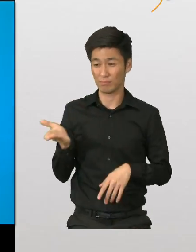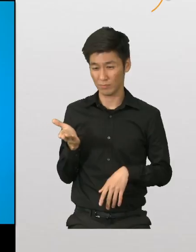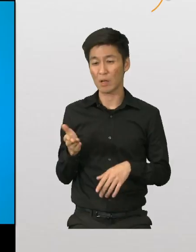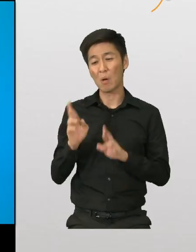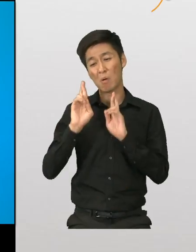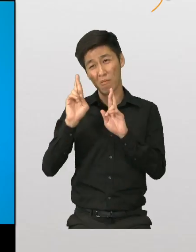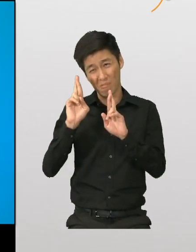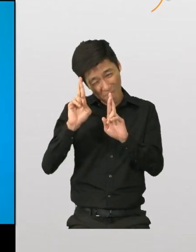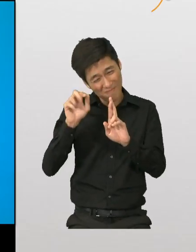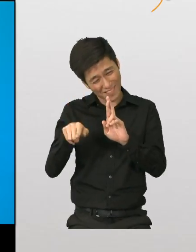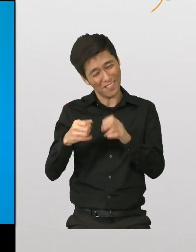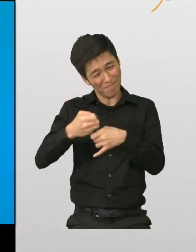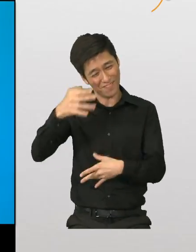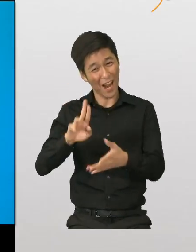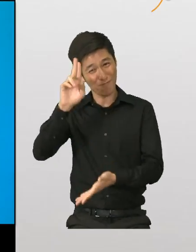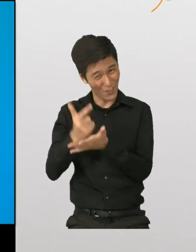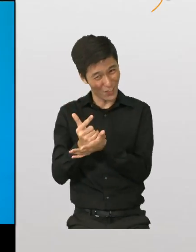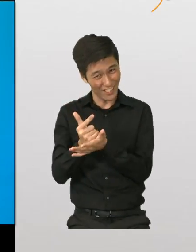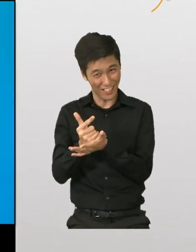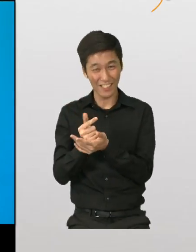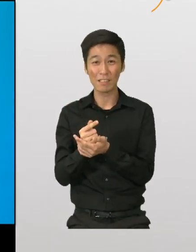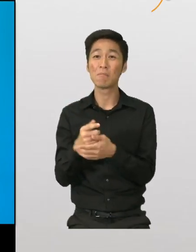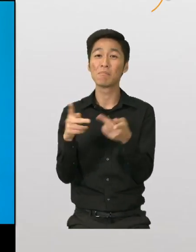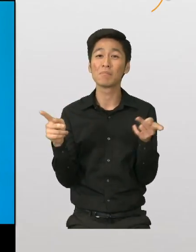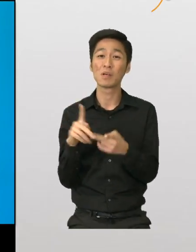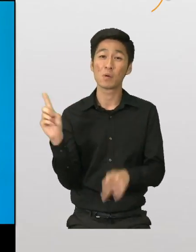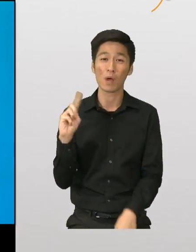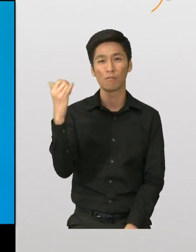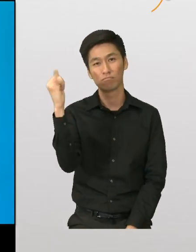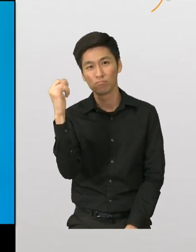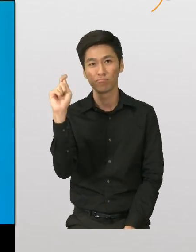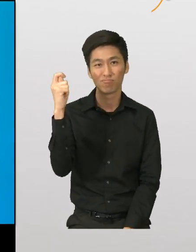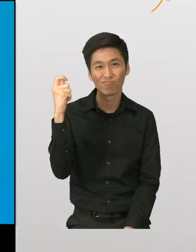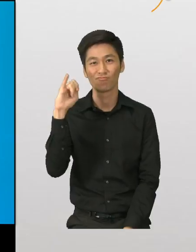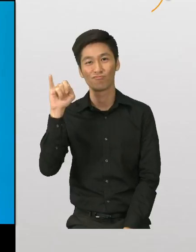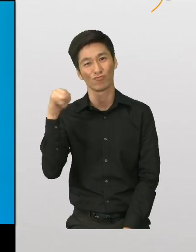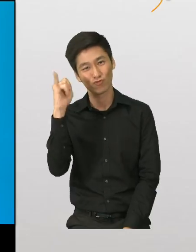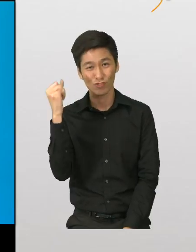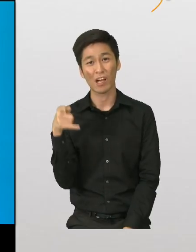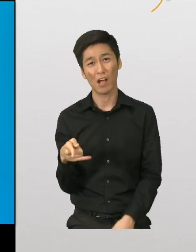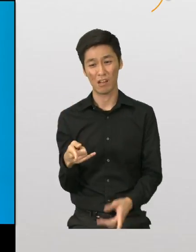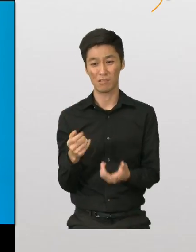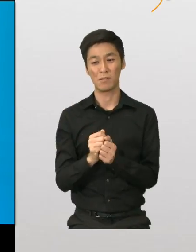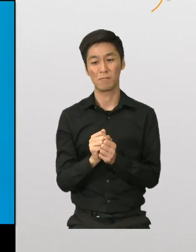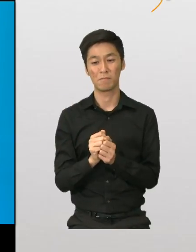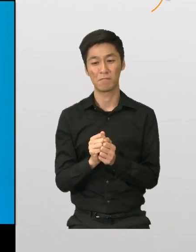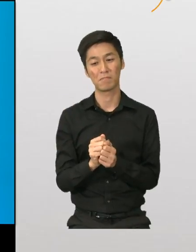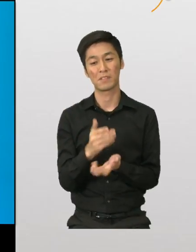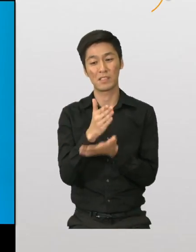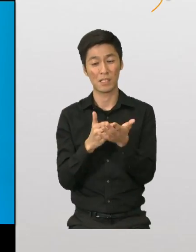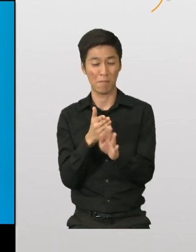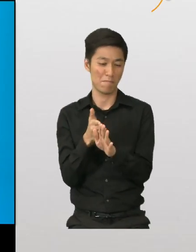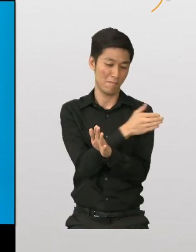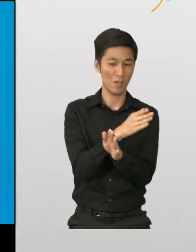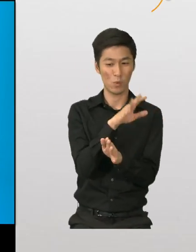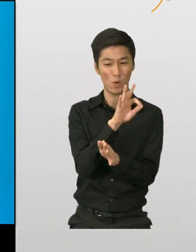for an upgrading. In estates like Yishun or Tampines or Jurong, there are flats built both before and after the